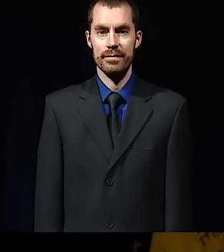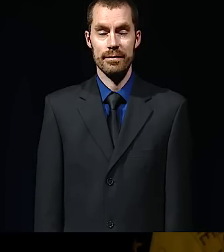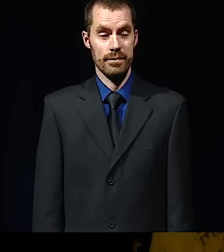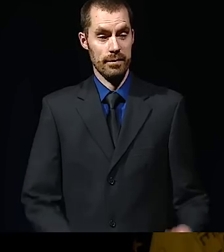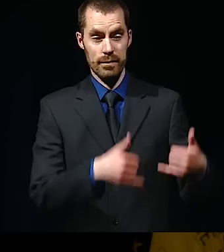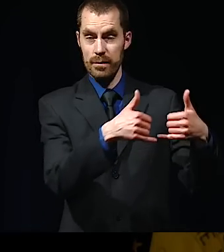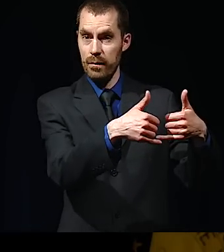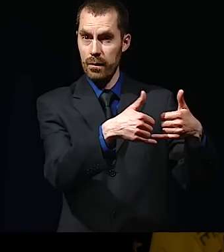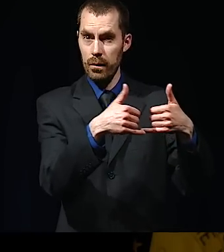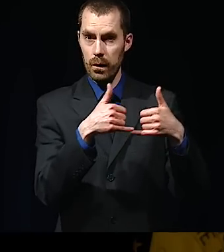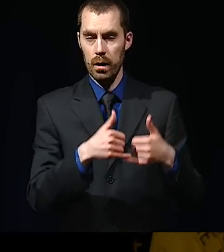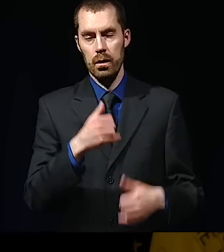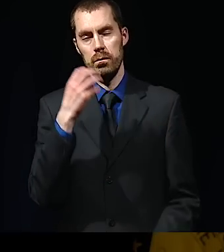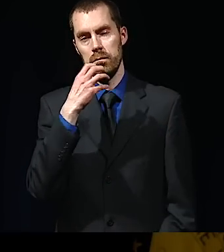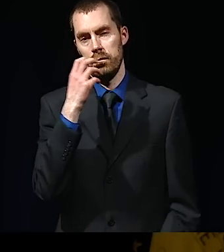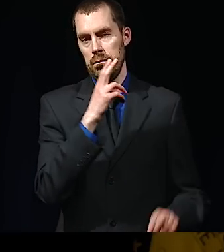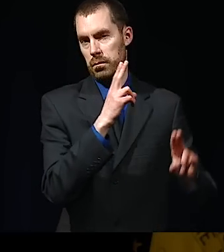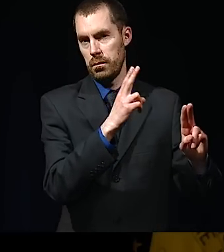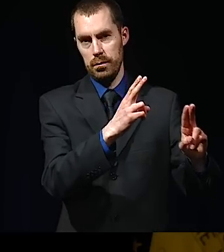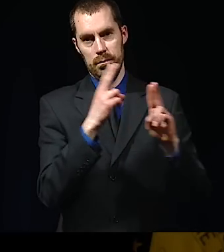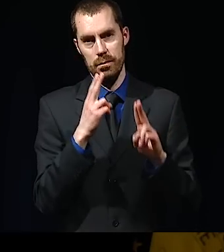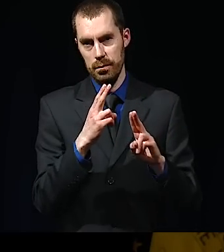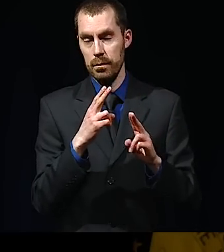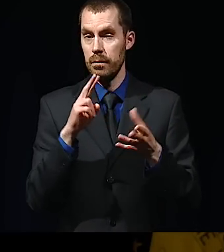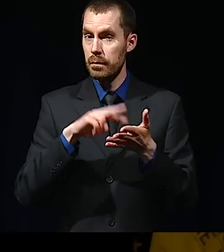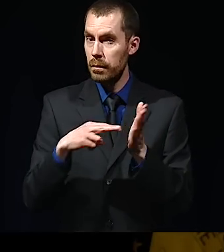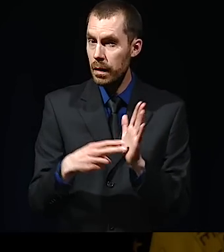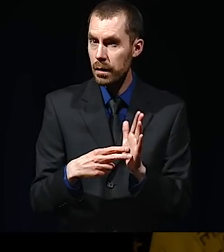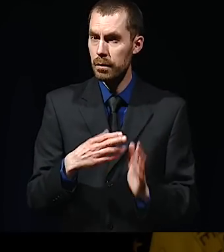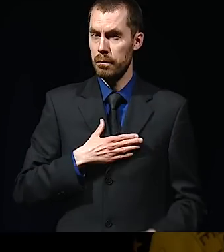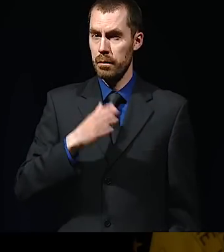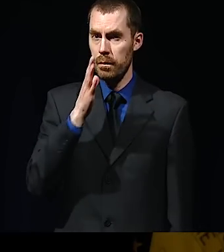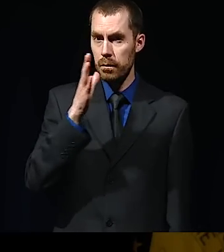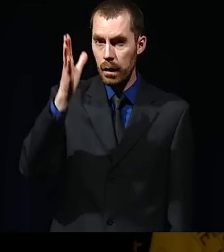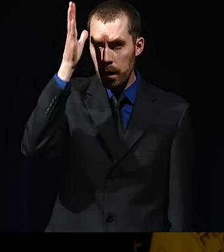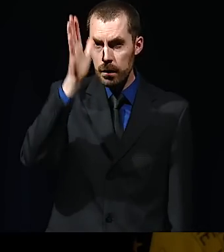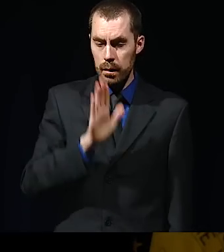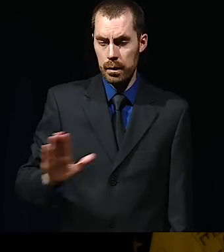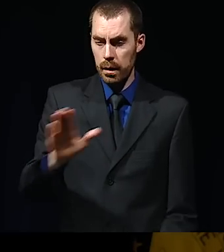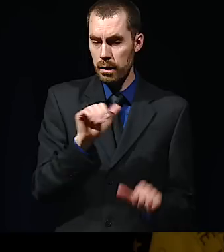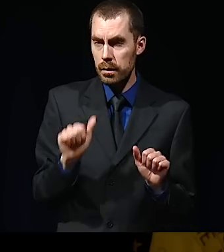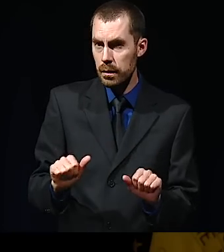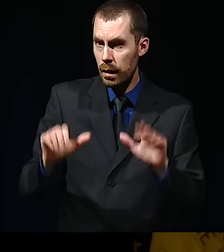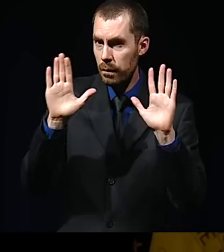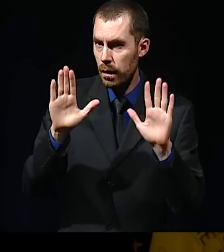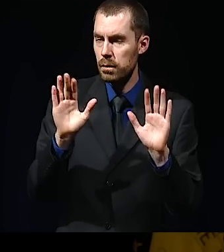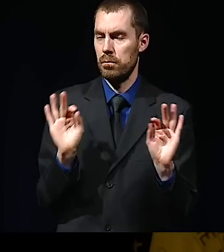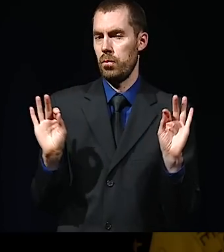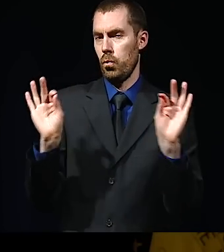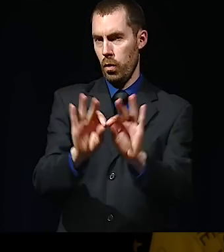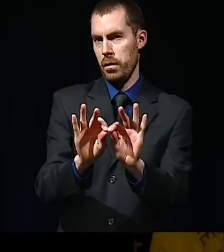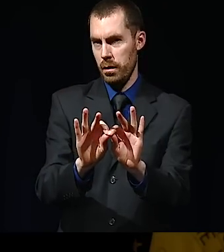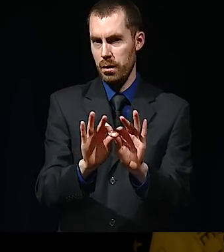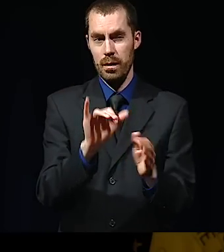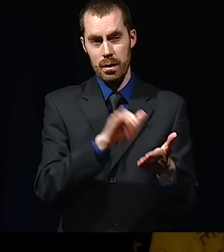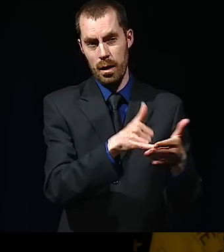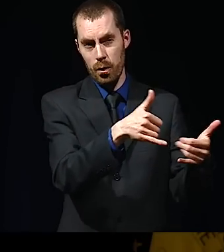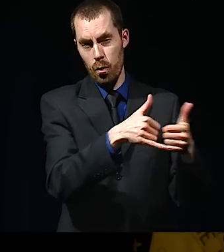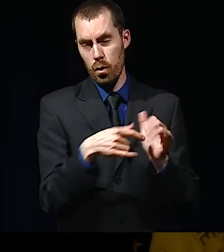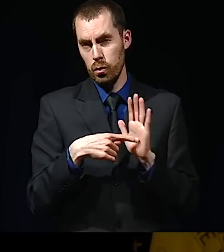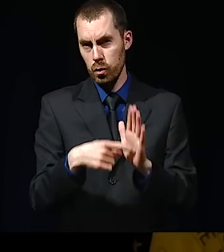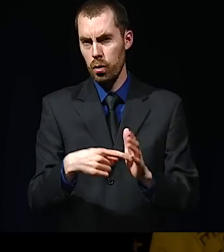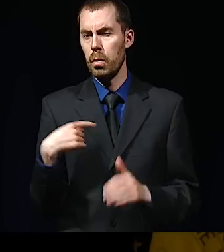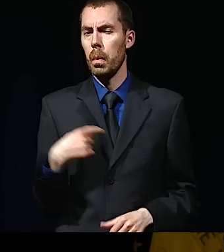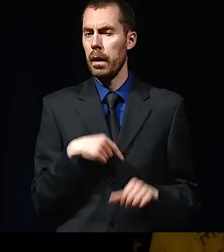This award is truly an honor. It means the sacrifices my parents have made were worth it. This award means that